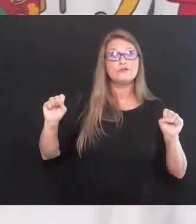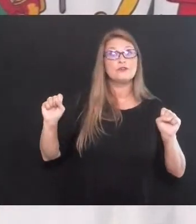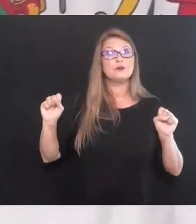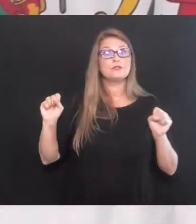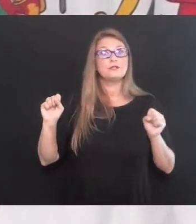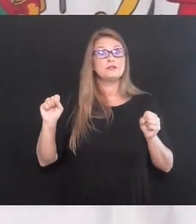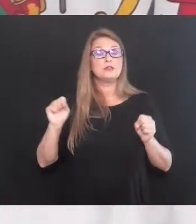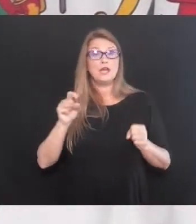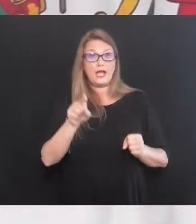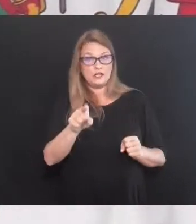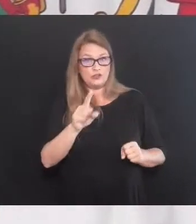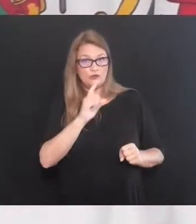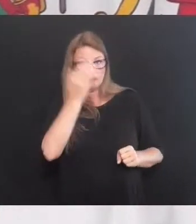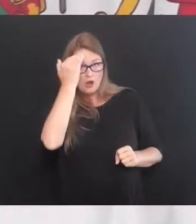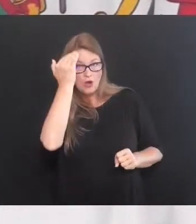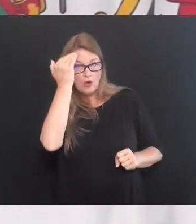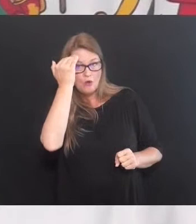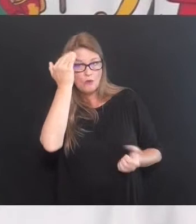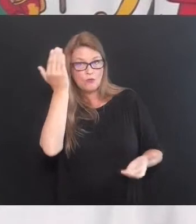you're